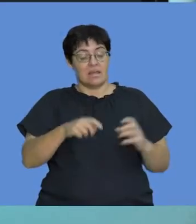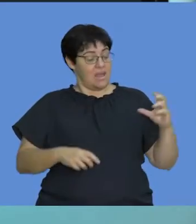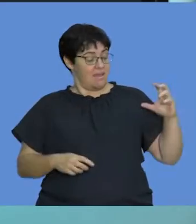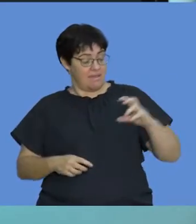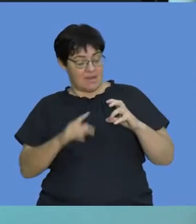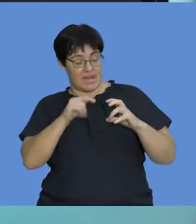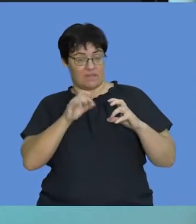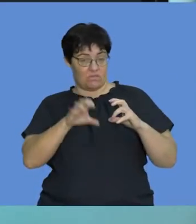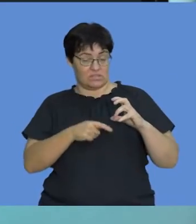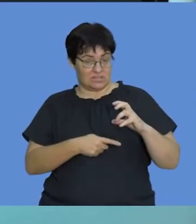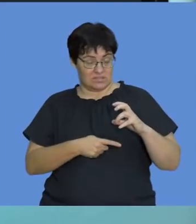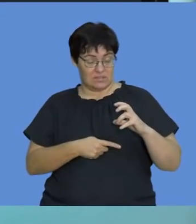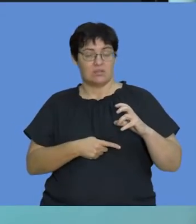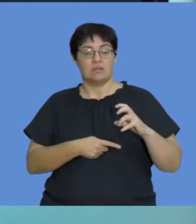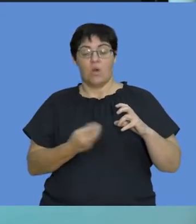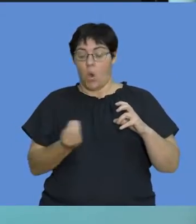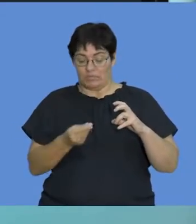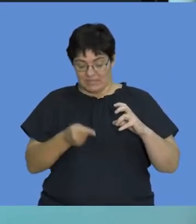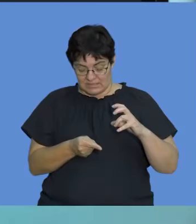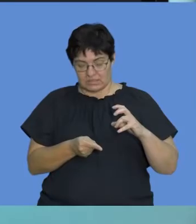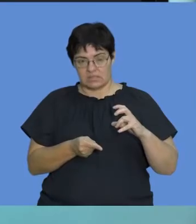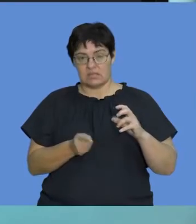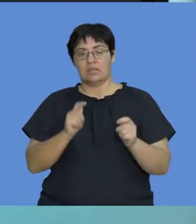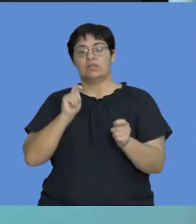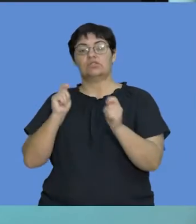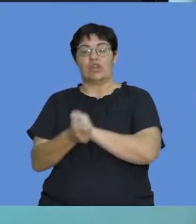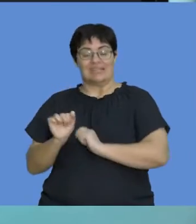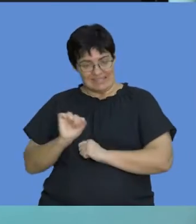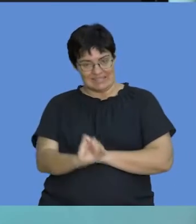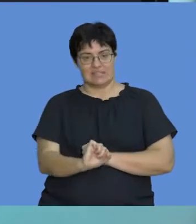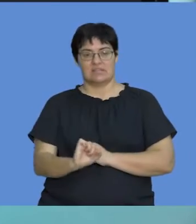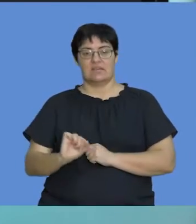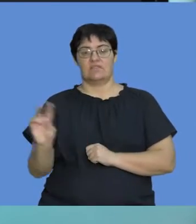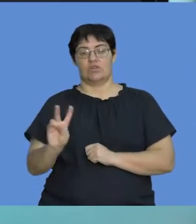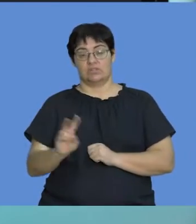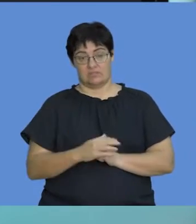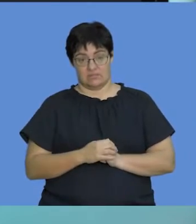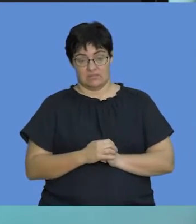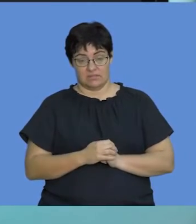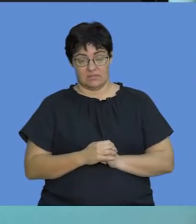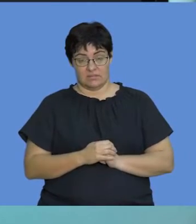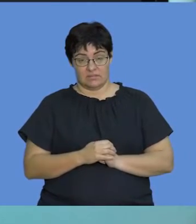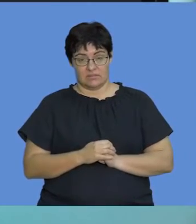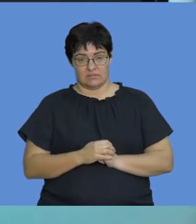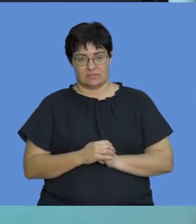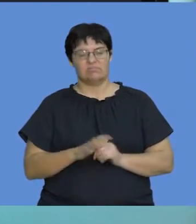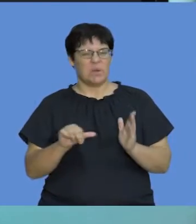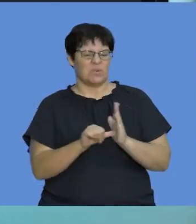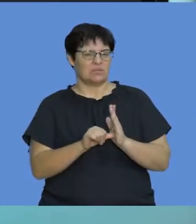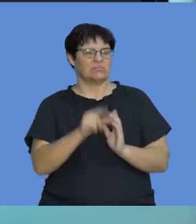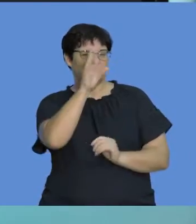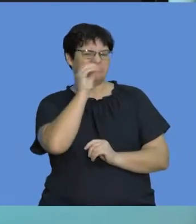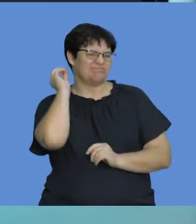force acts on an object, the object's going to change its velocity. So that's important, but let me